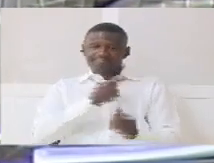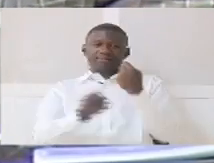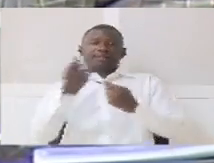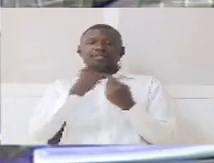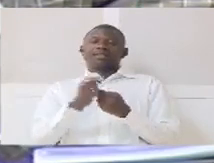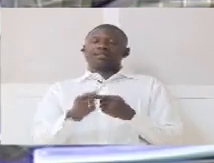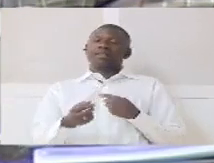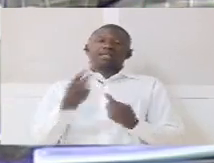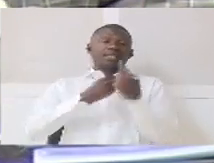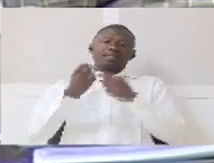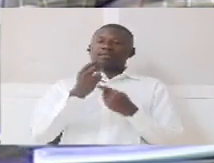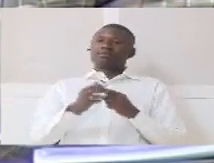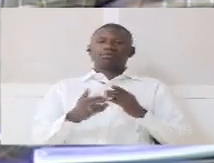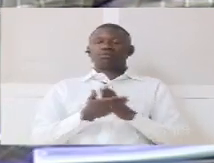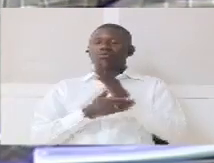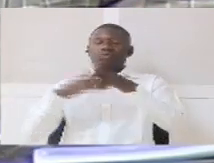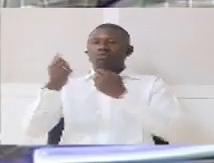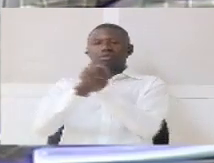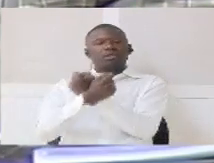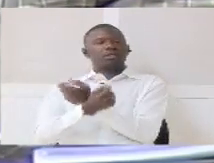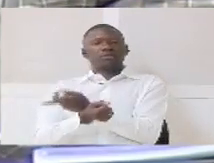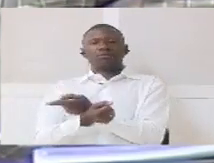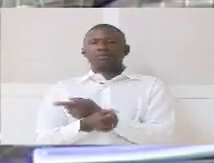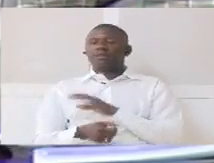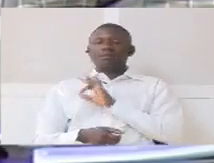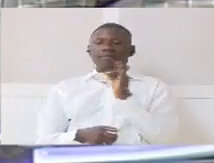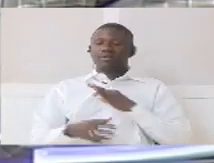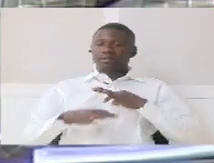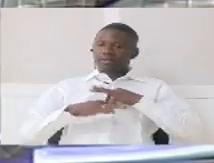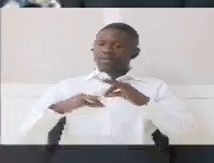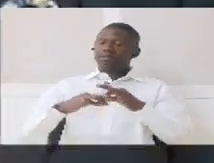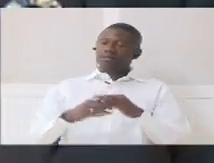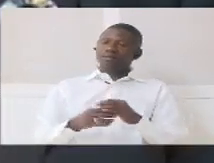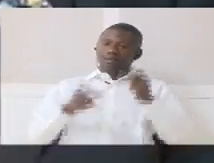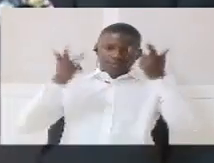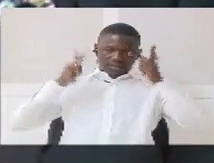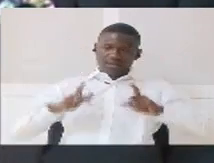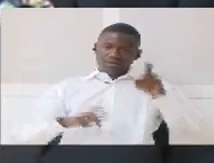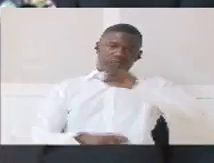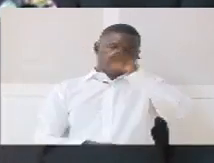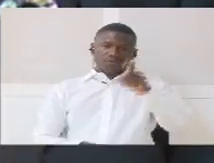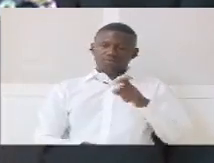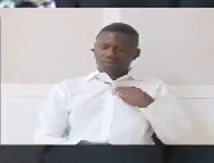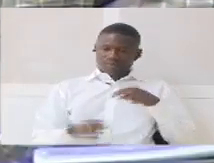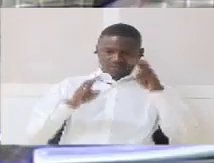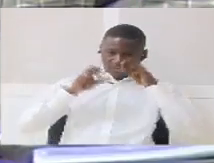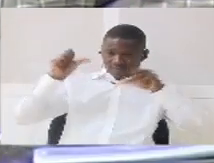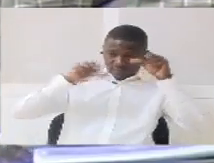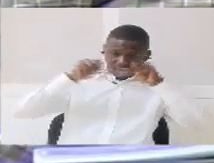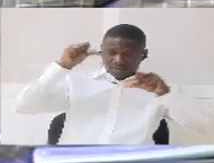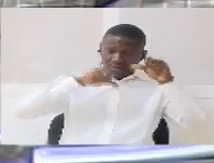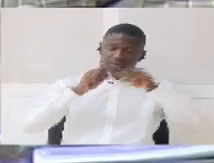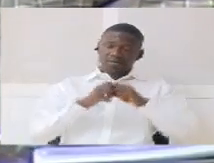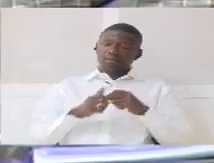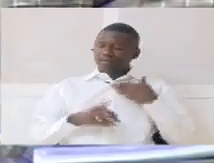and resuscitate it. It's an interesting legal question, which we will research, but I doubt the legality of the